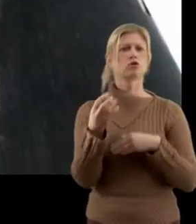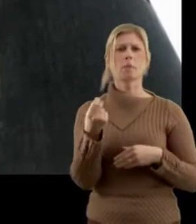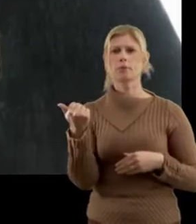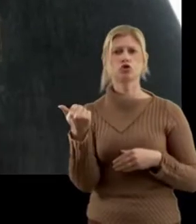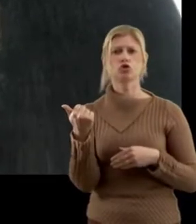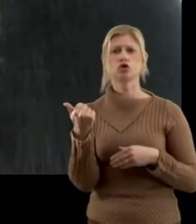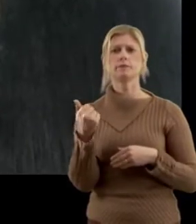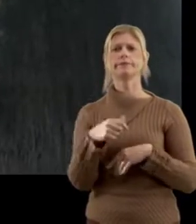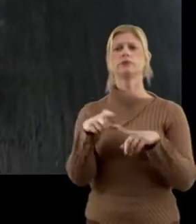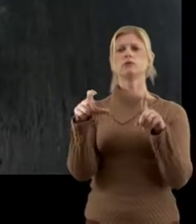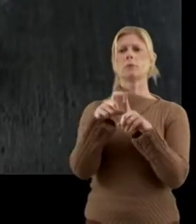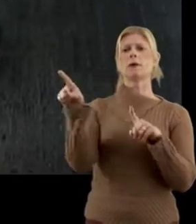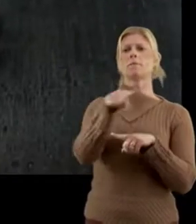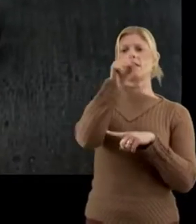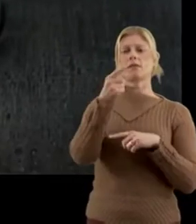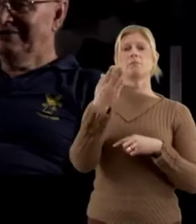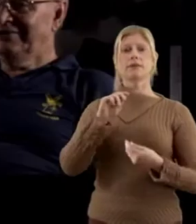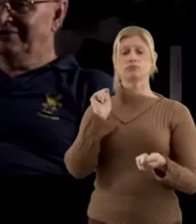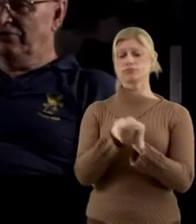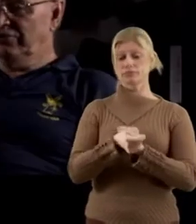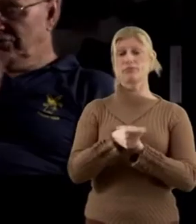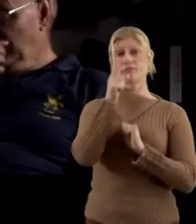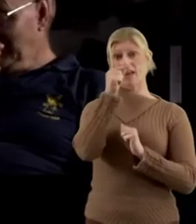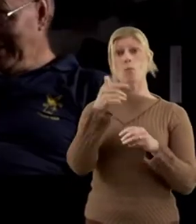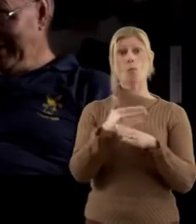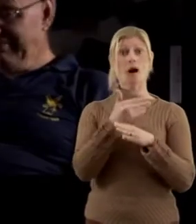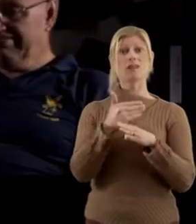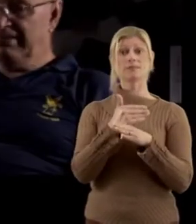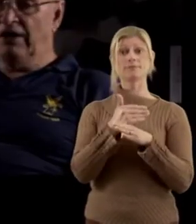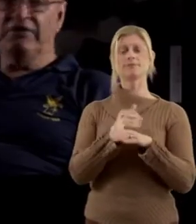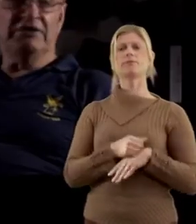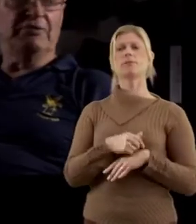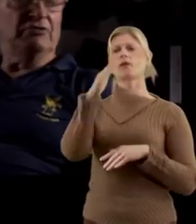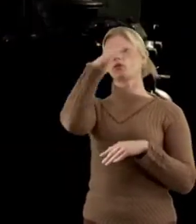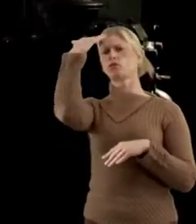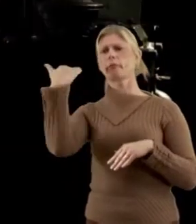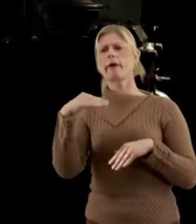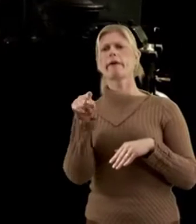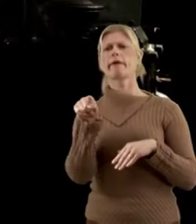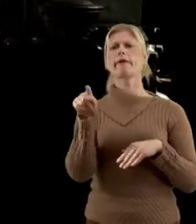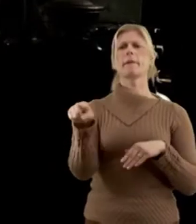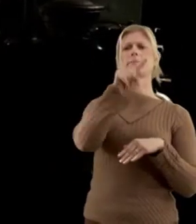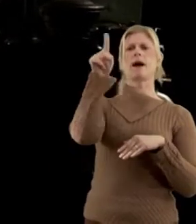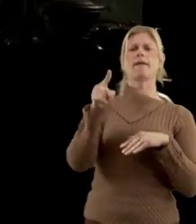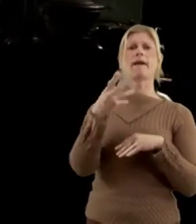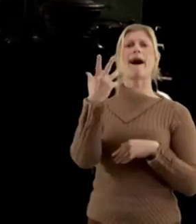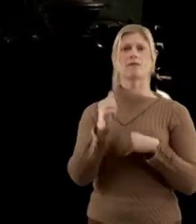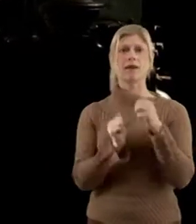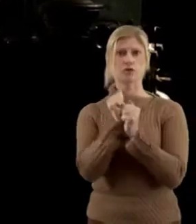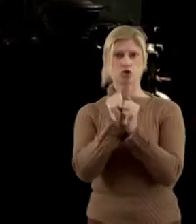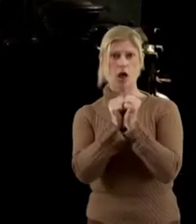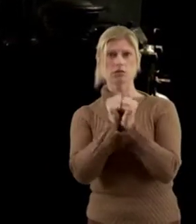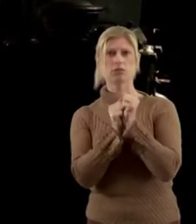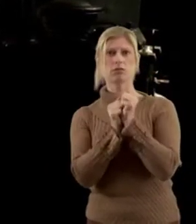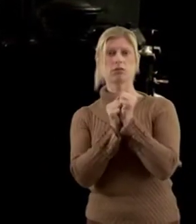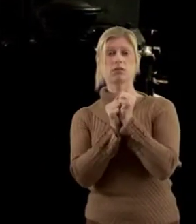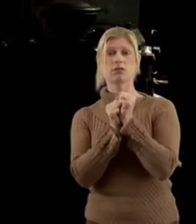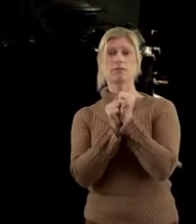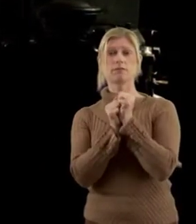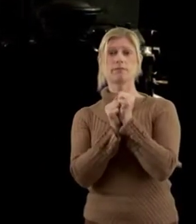Mill has been adapted to deal with this. So, summertime on these mills, they always had engines, because the